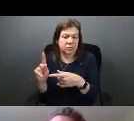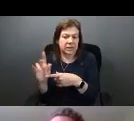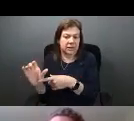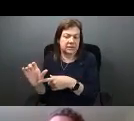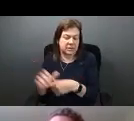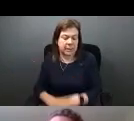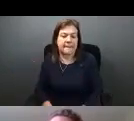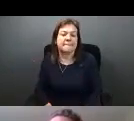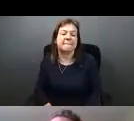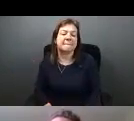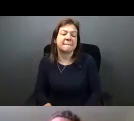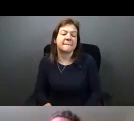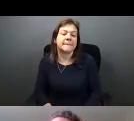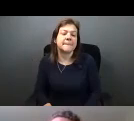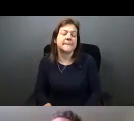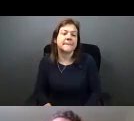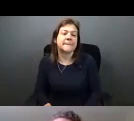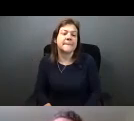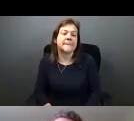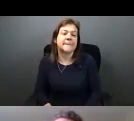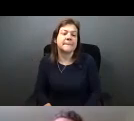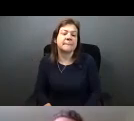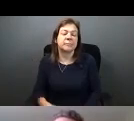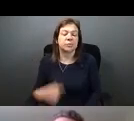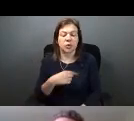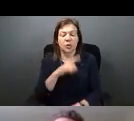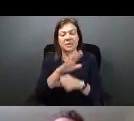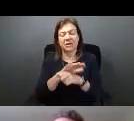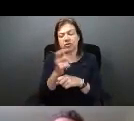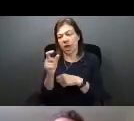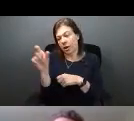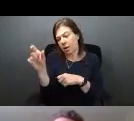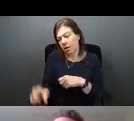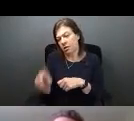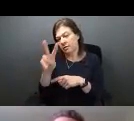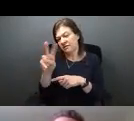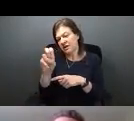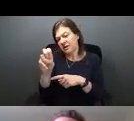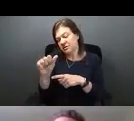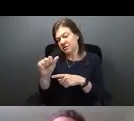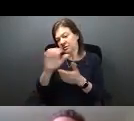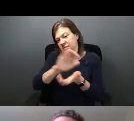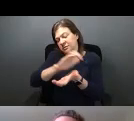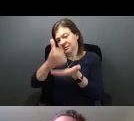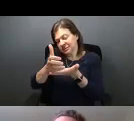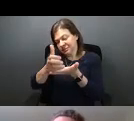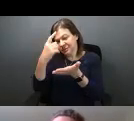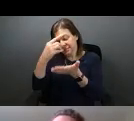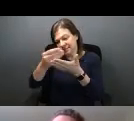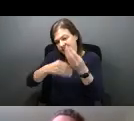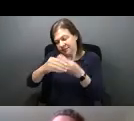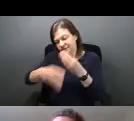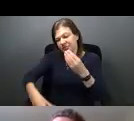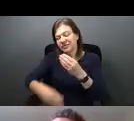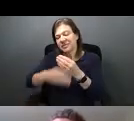Center. And we just want to make sure that in that one column, the VSA amount column of the budget adds